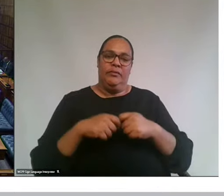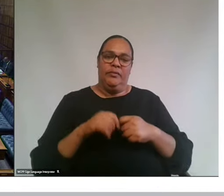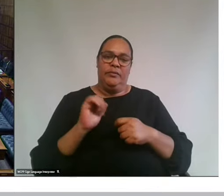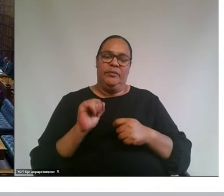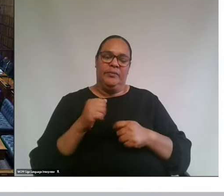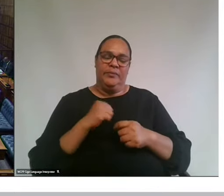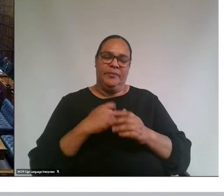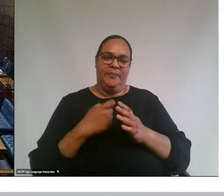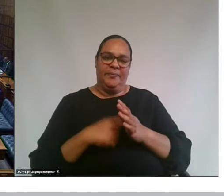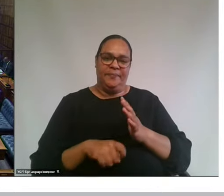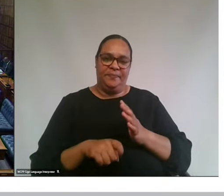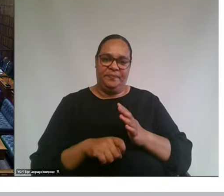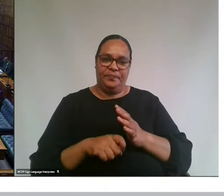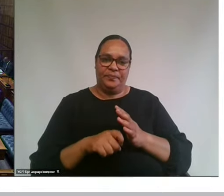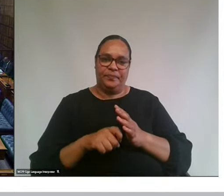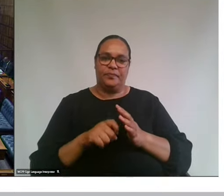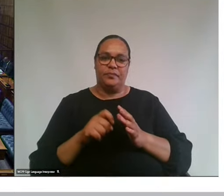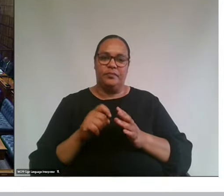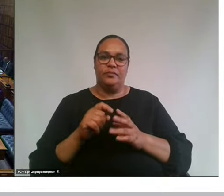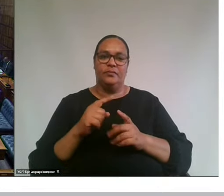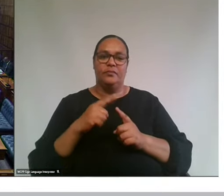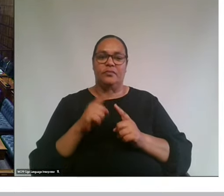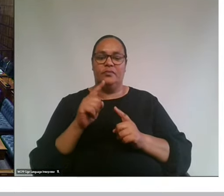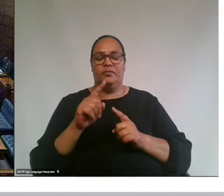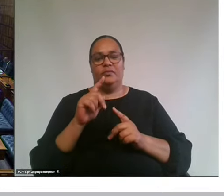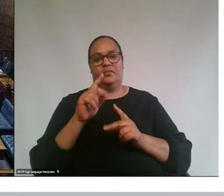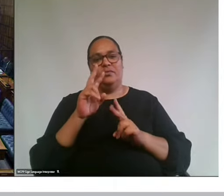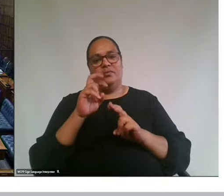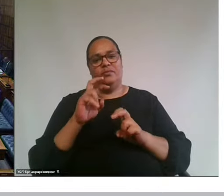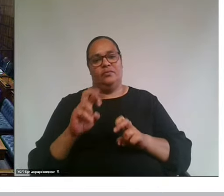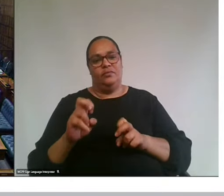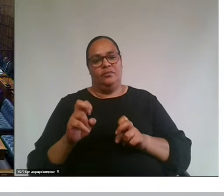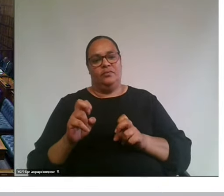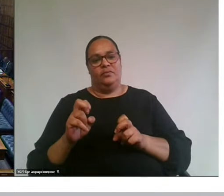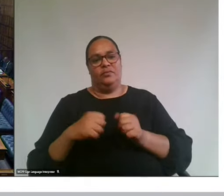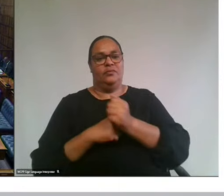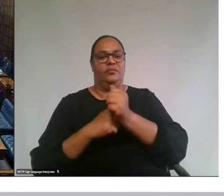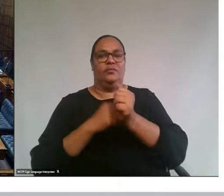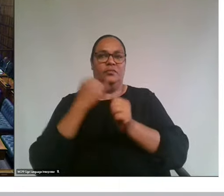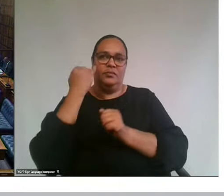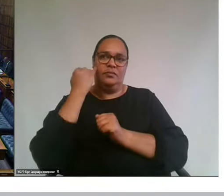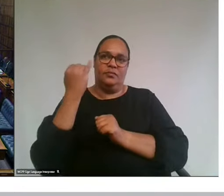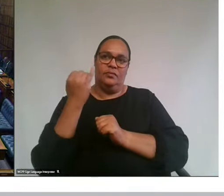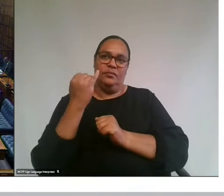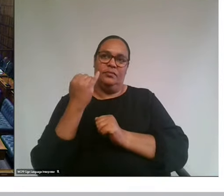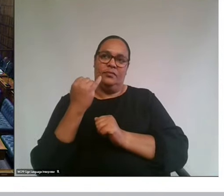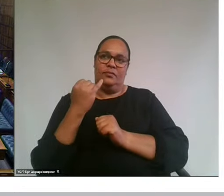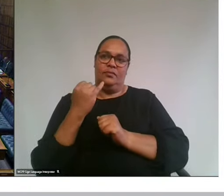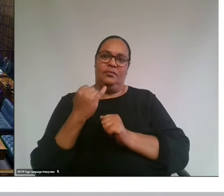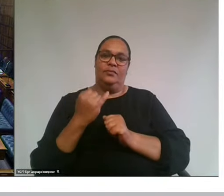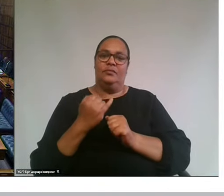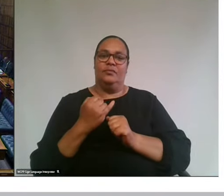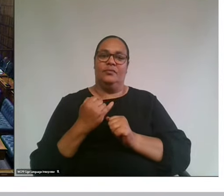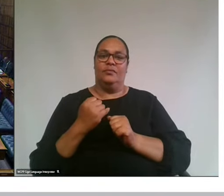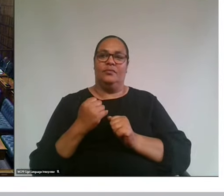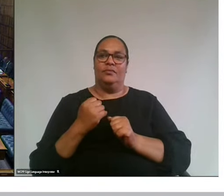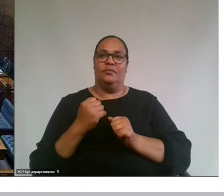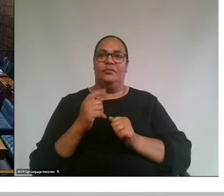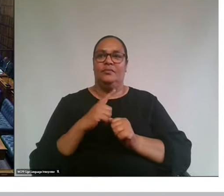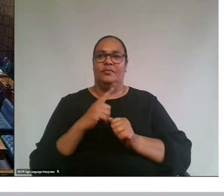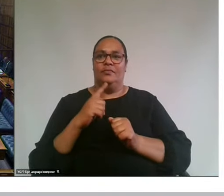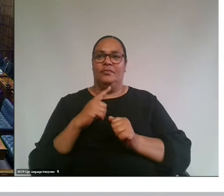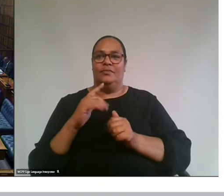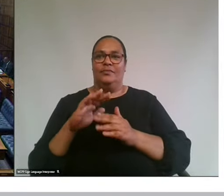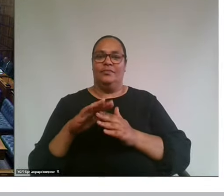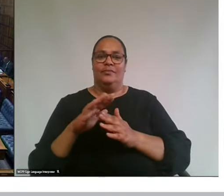our costs uh and and the Strategic initiatives that we still need to do um because